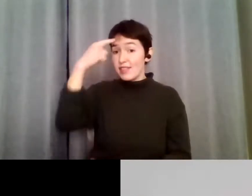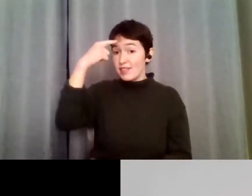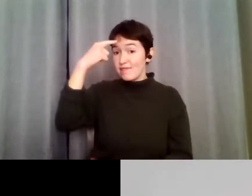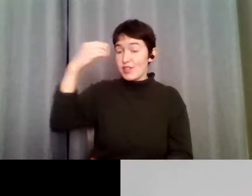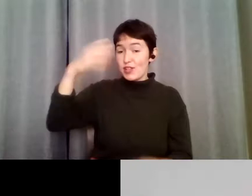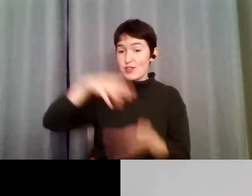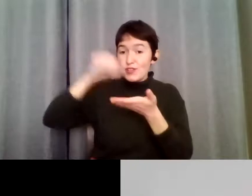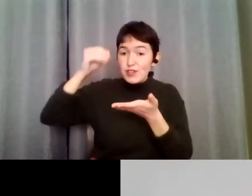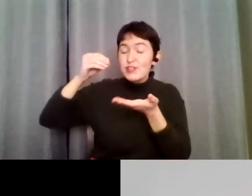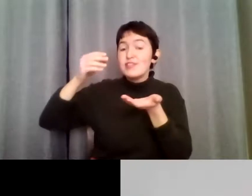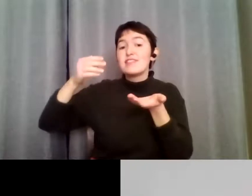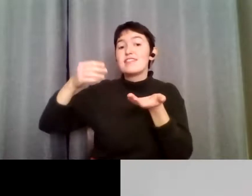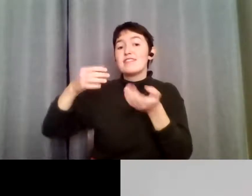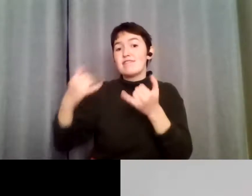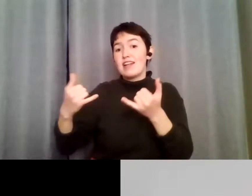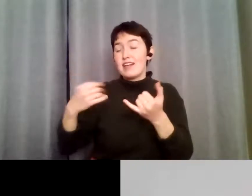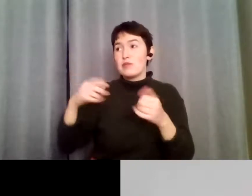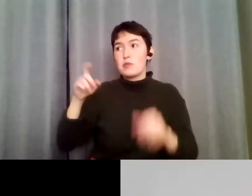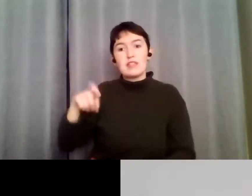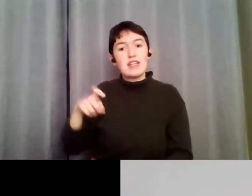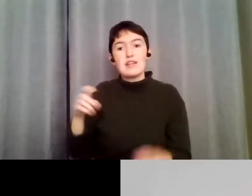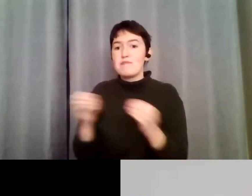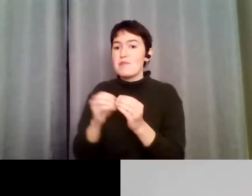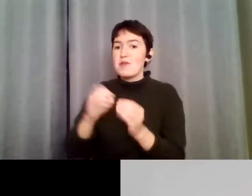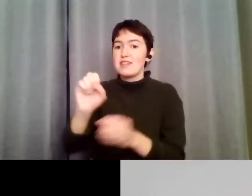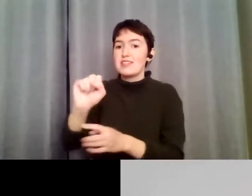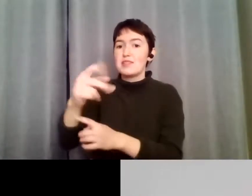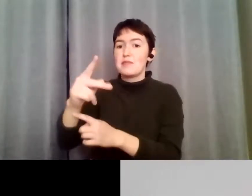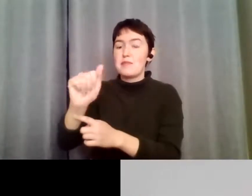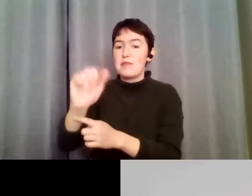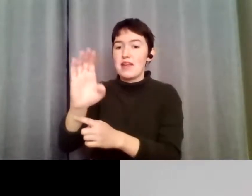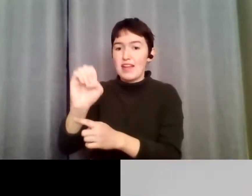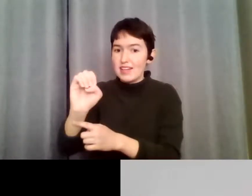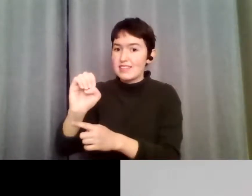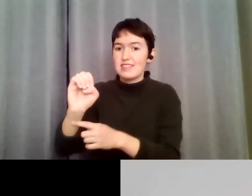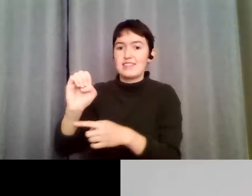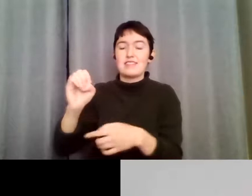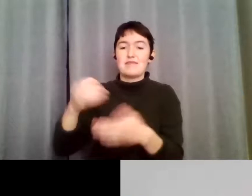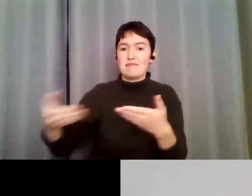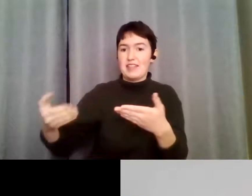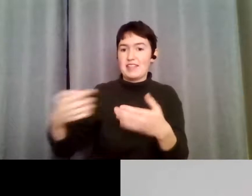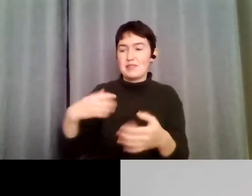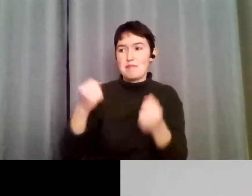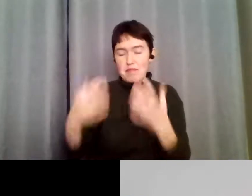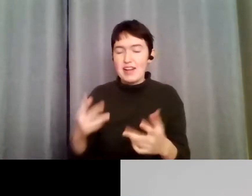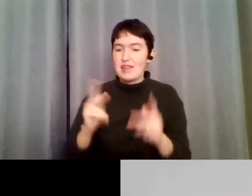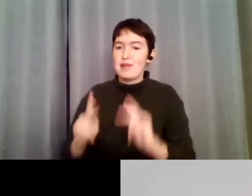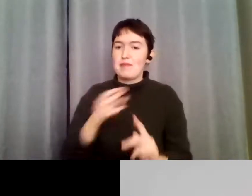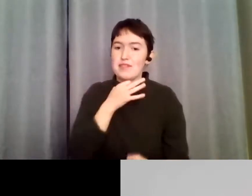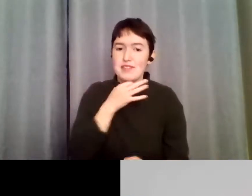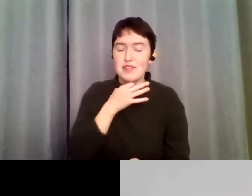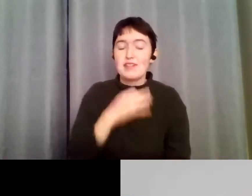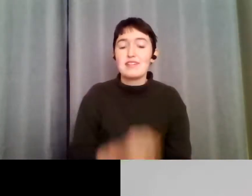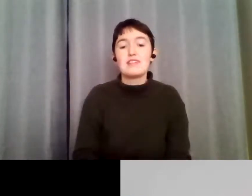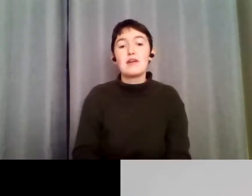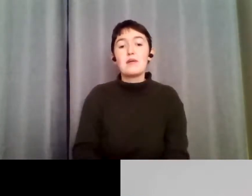more space sessions for sure, because there's so much space curiosity. If we didn't get to your question today, everybody know that you can